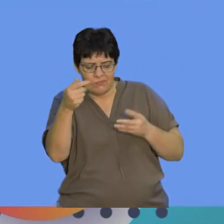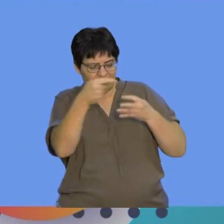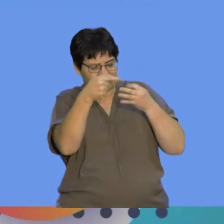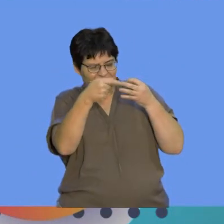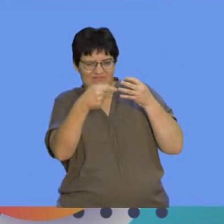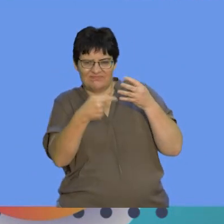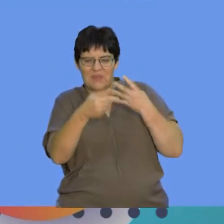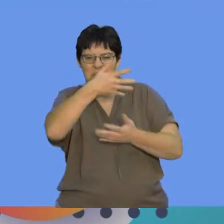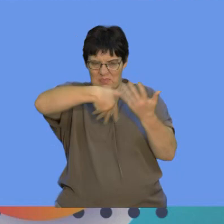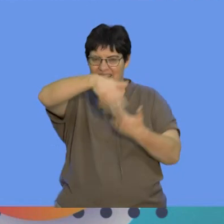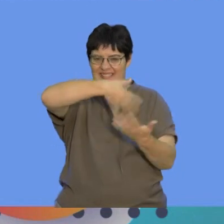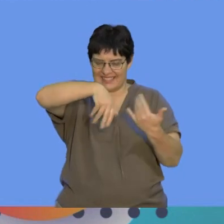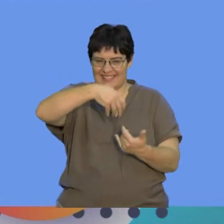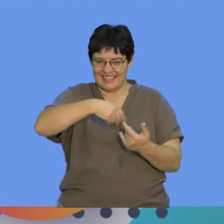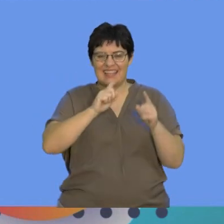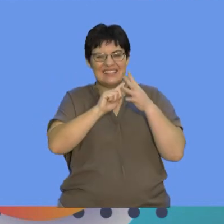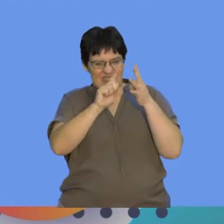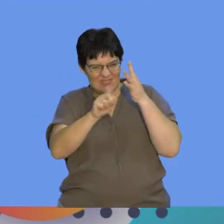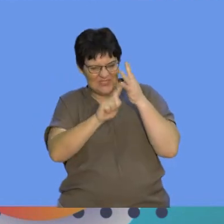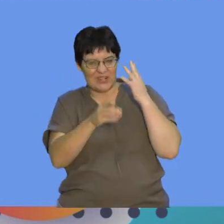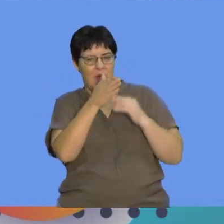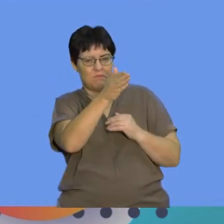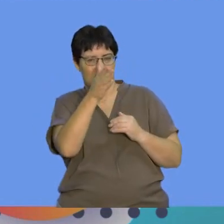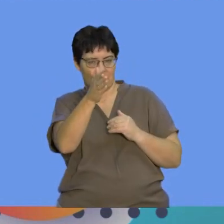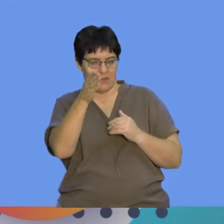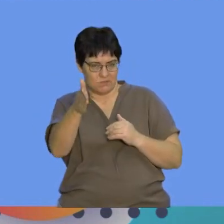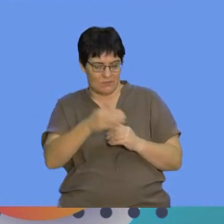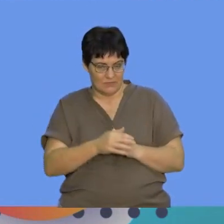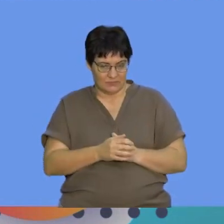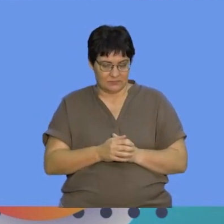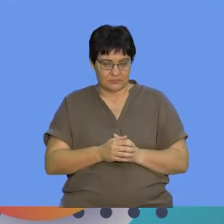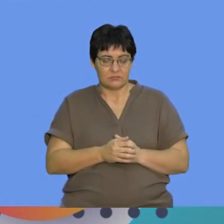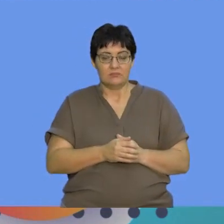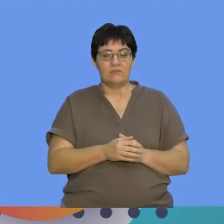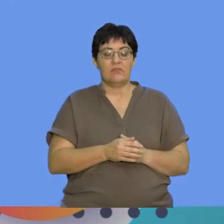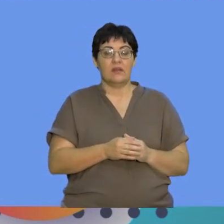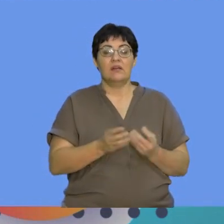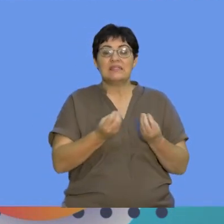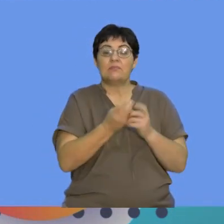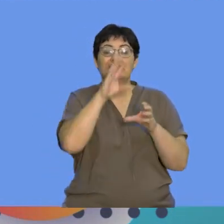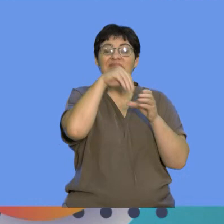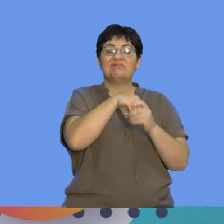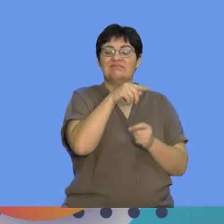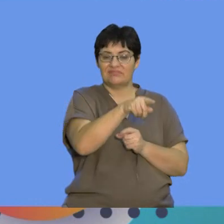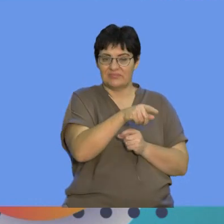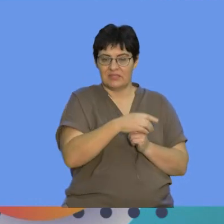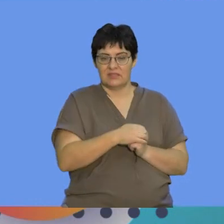mixture of different substances, okay? But these substances, what is actually common about them is that they are in the